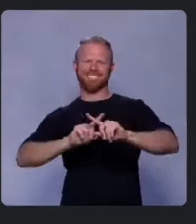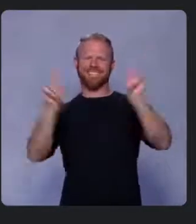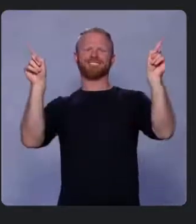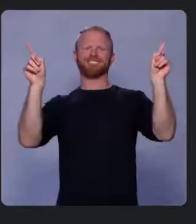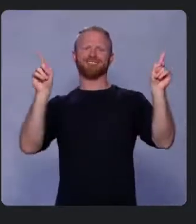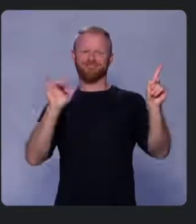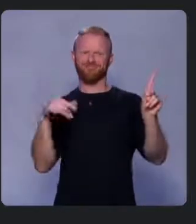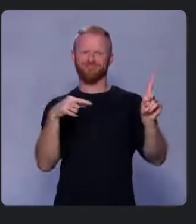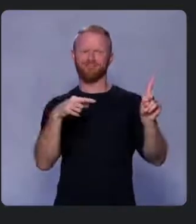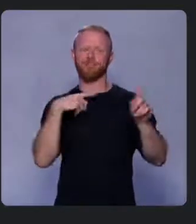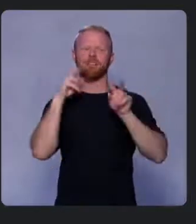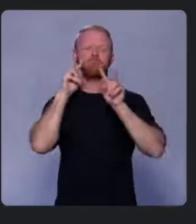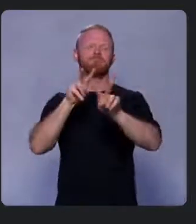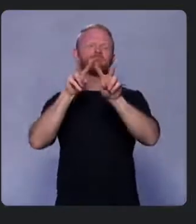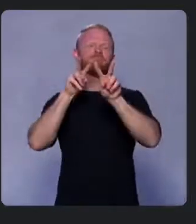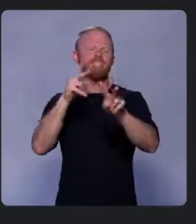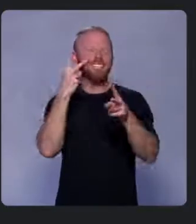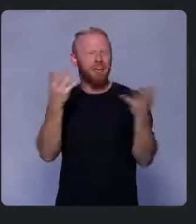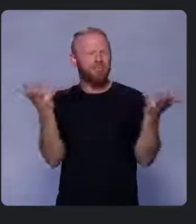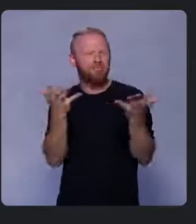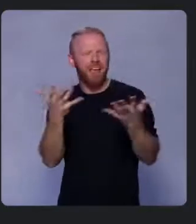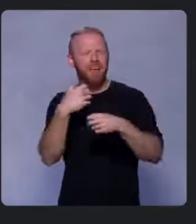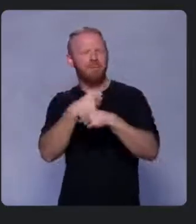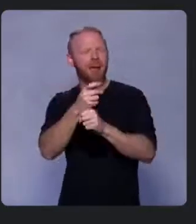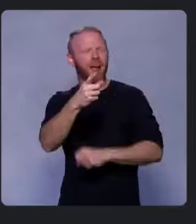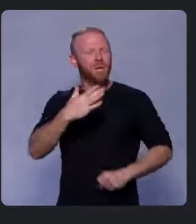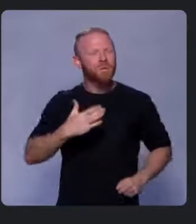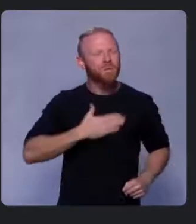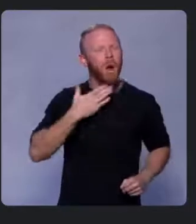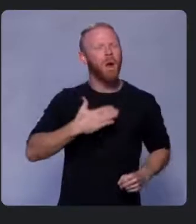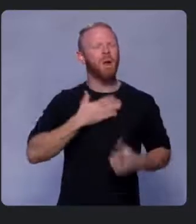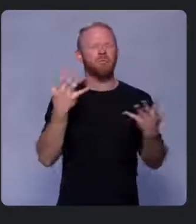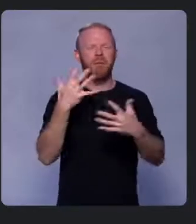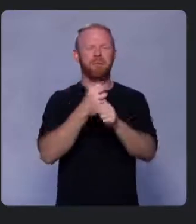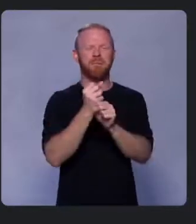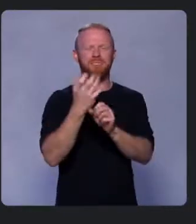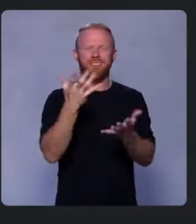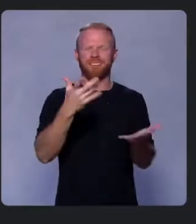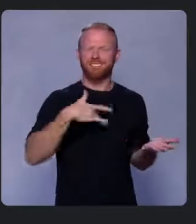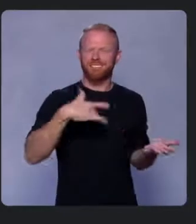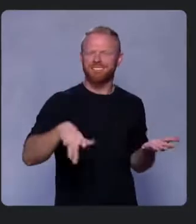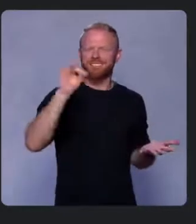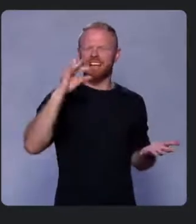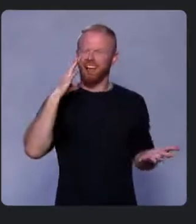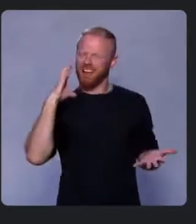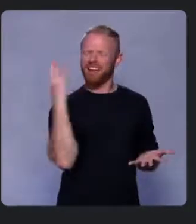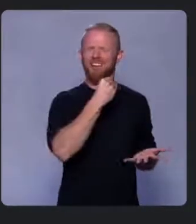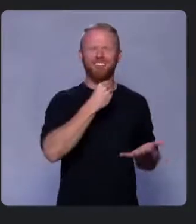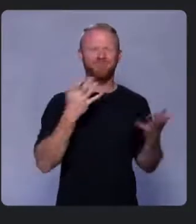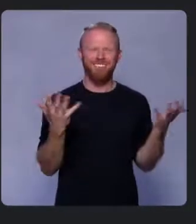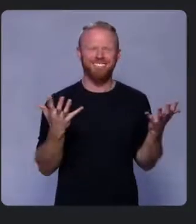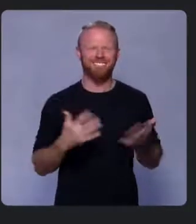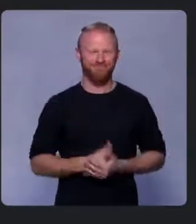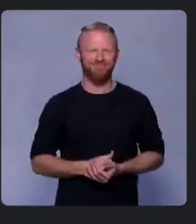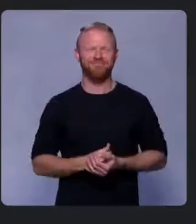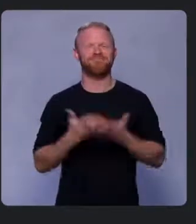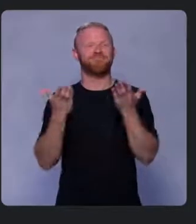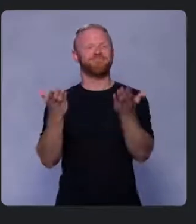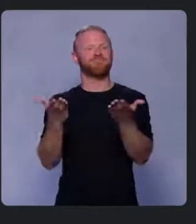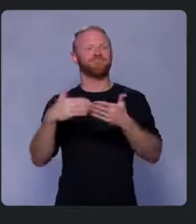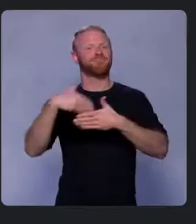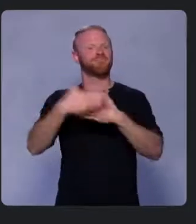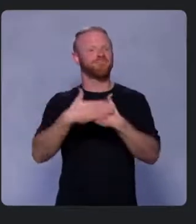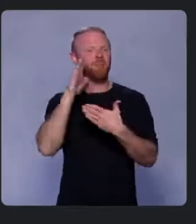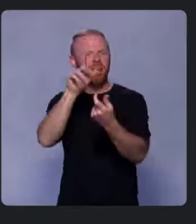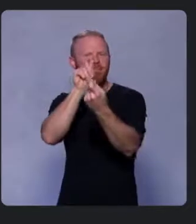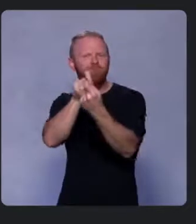wait to see what brings you joy and what you find beautiful. Next are the details of